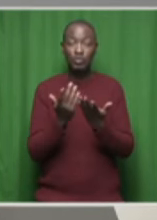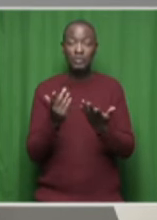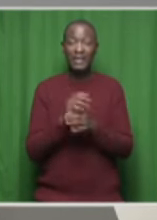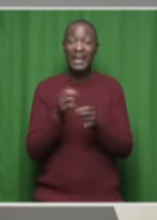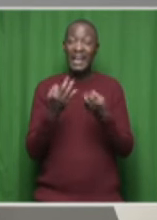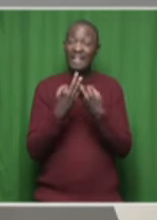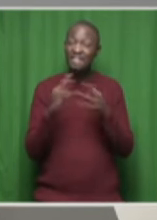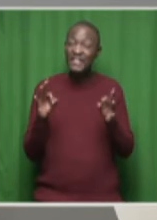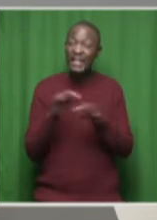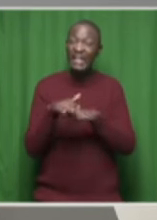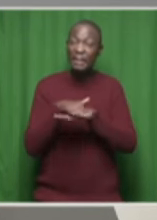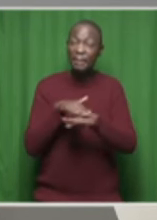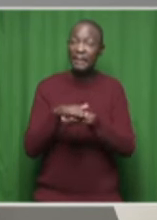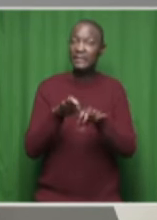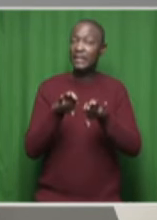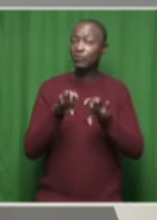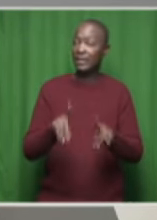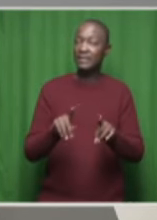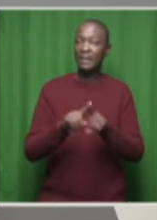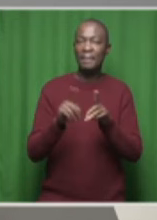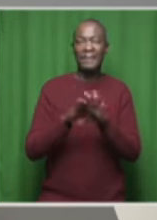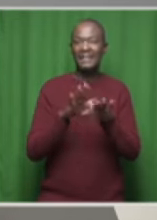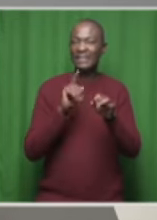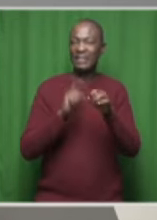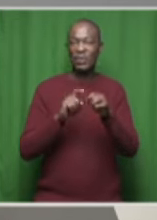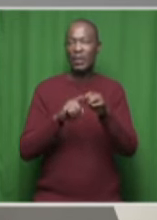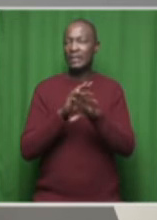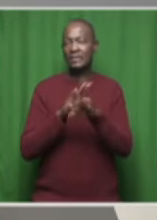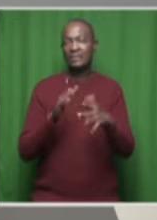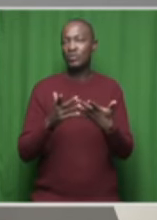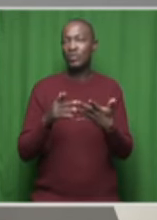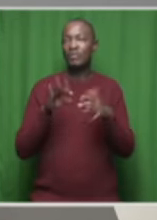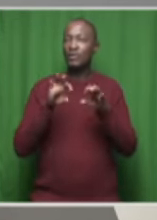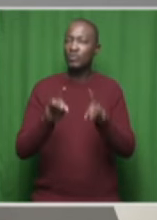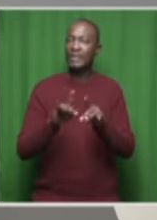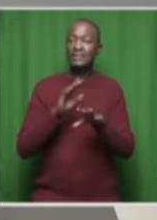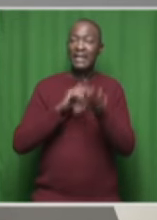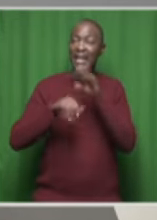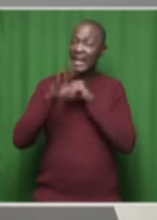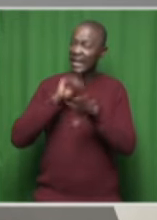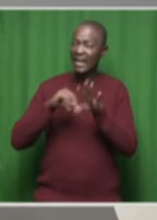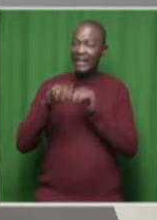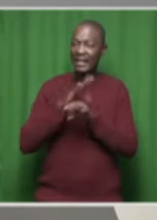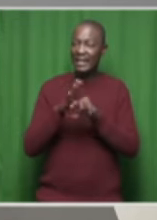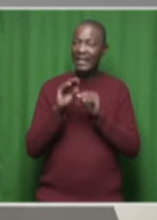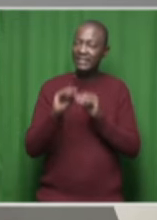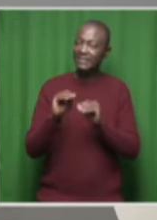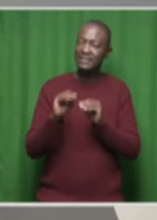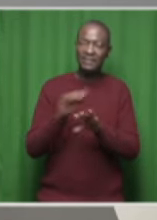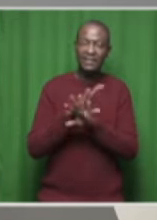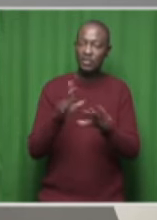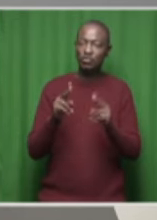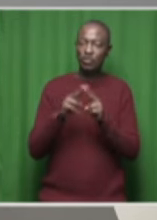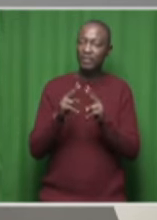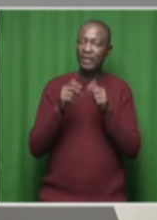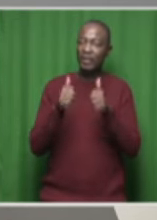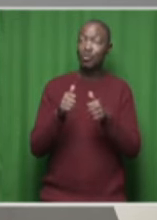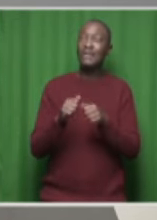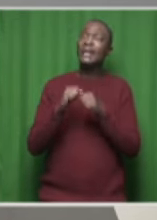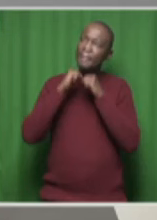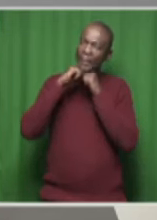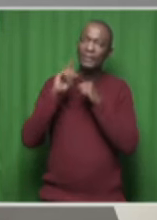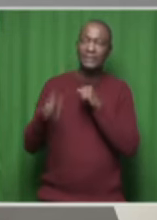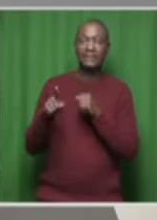basic education, but the quality of education, quality of learning and teaching is not very good. Parents must be involved. It's